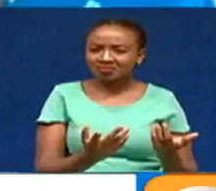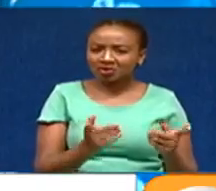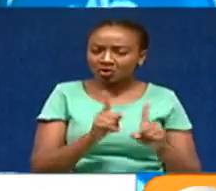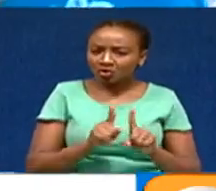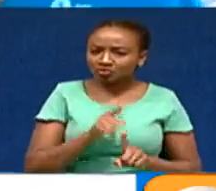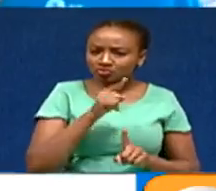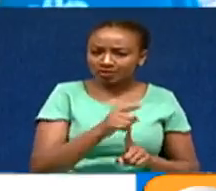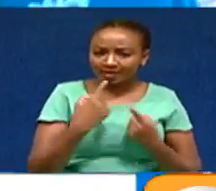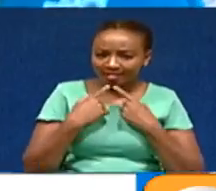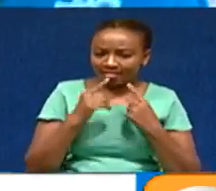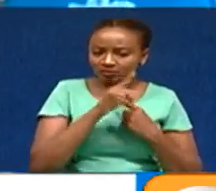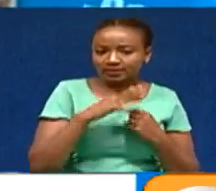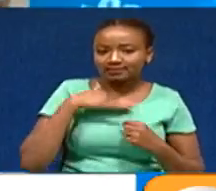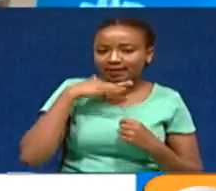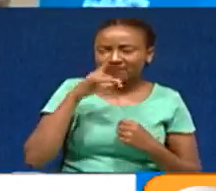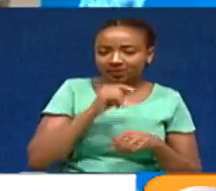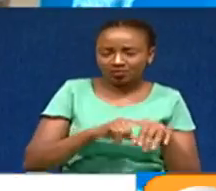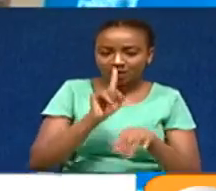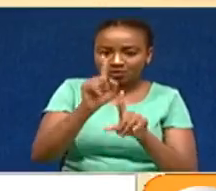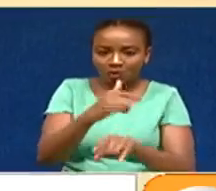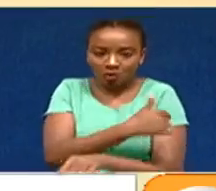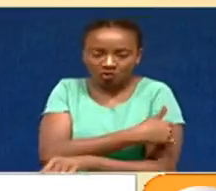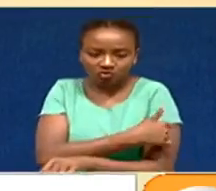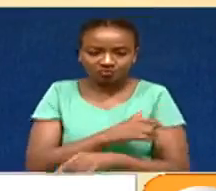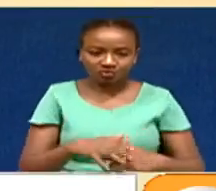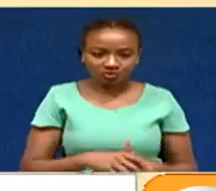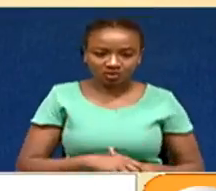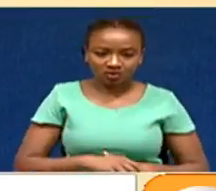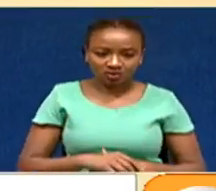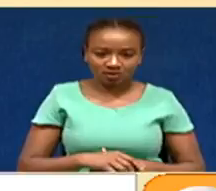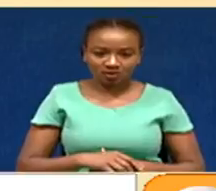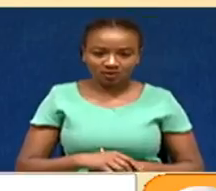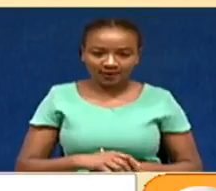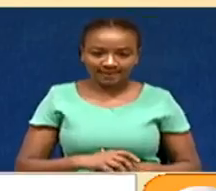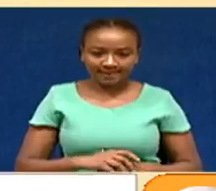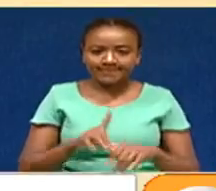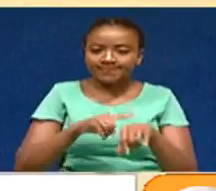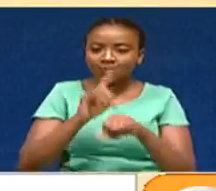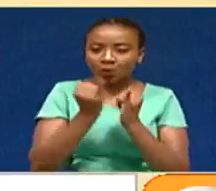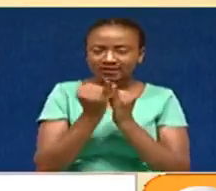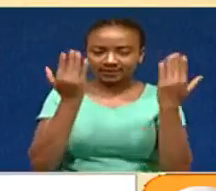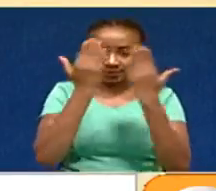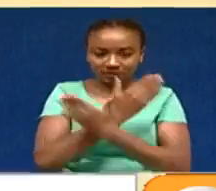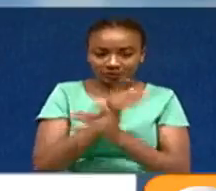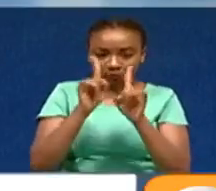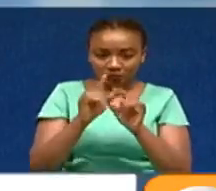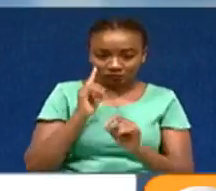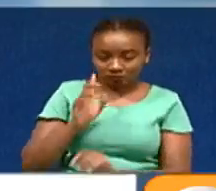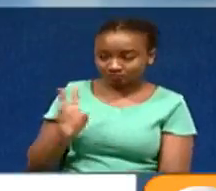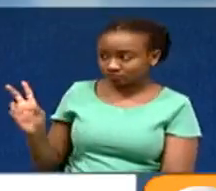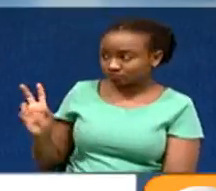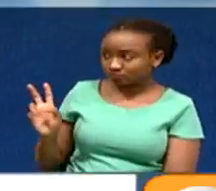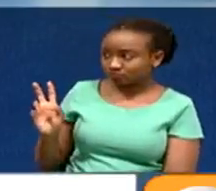Nelson was, however, pronounced dead on arrival at the Diani Beach Hospital on Saturday night. In this CCTV